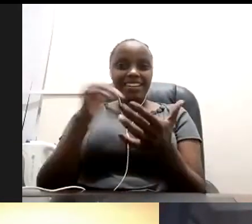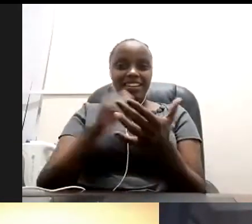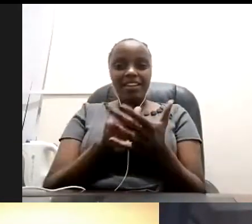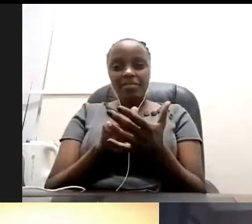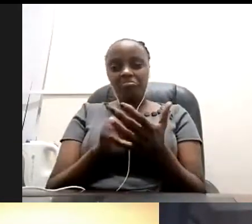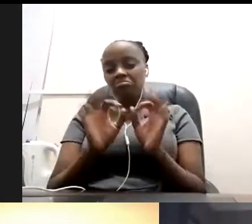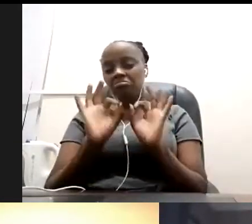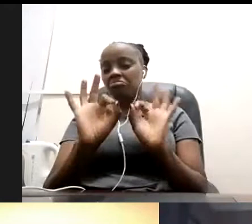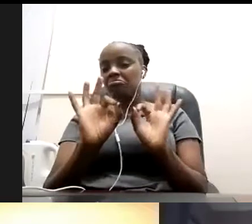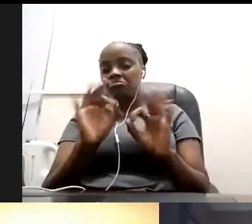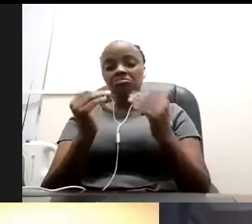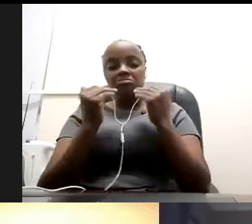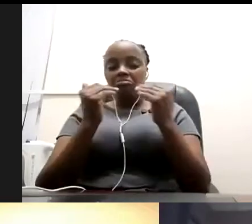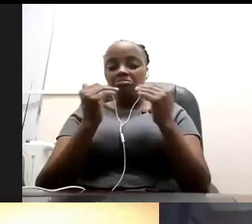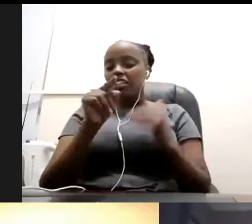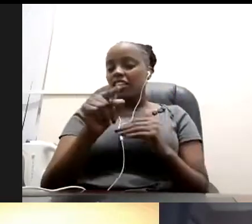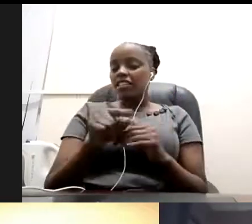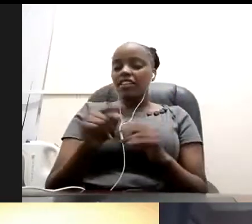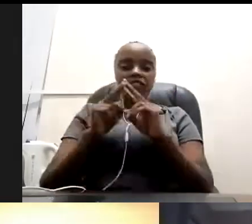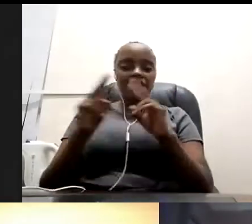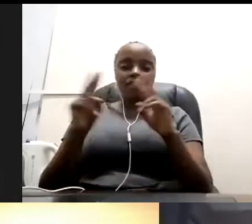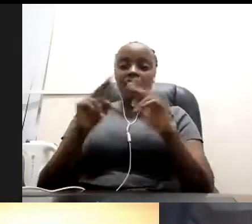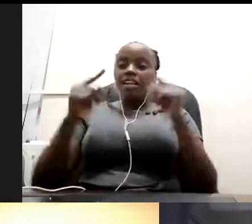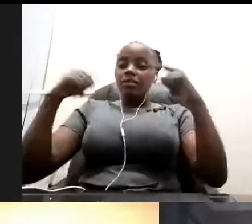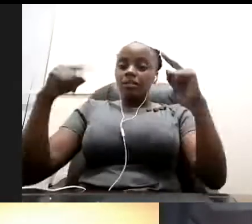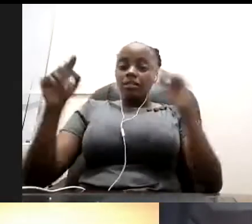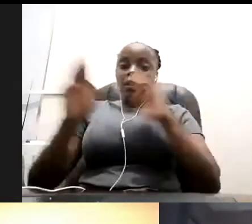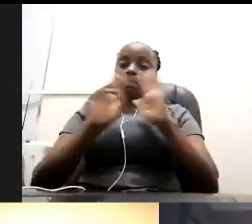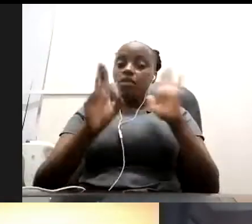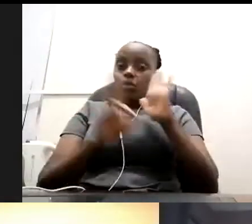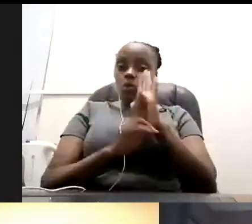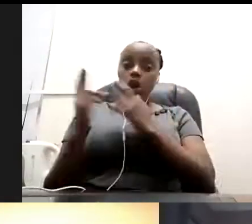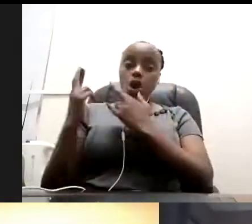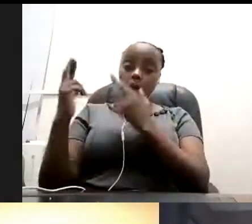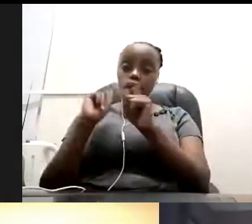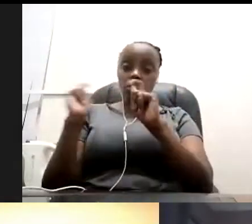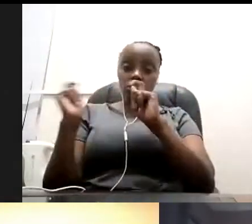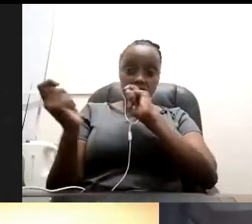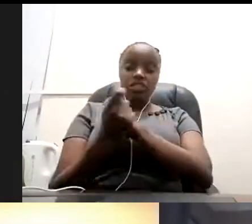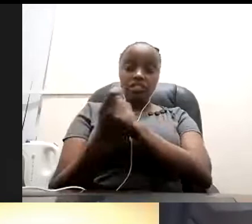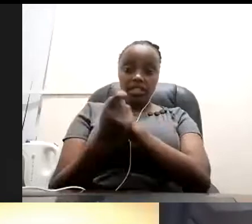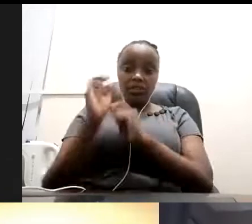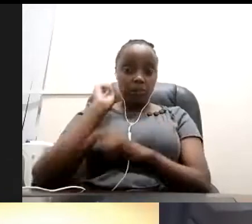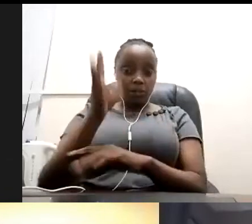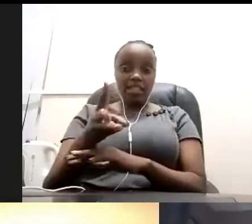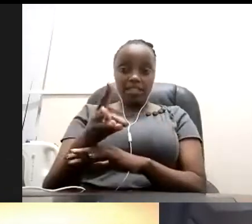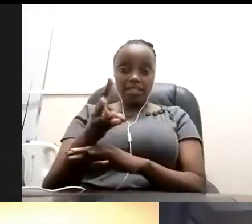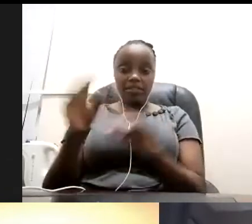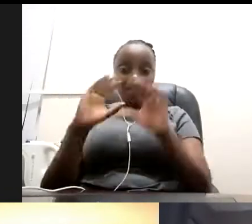this very, very rich and successful report. We hope this will change for the good, the world we live